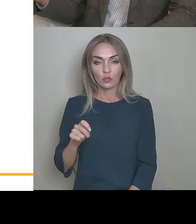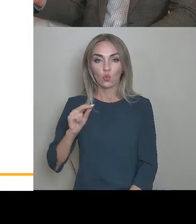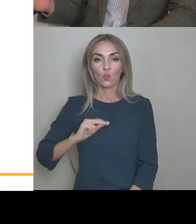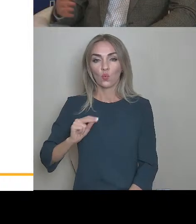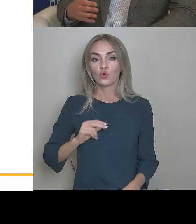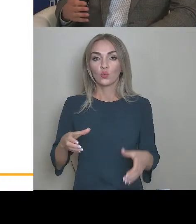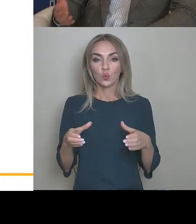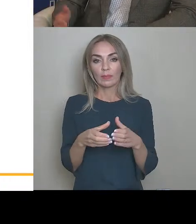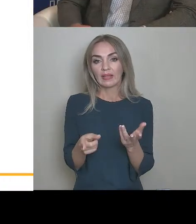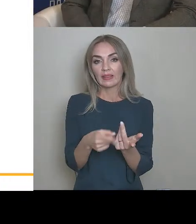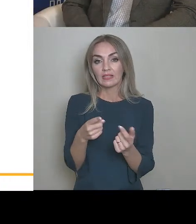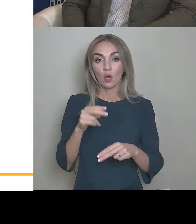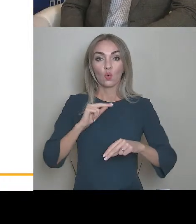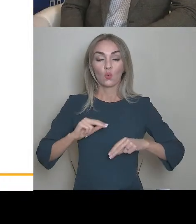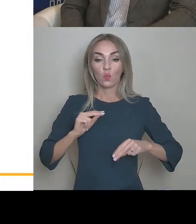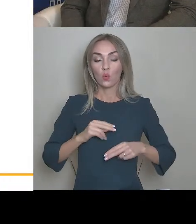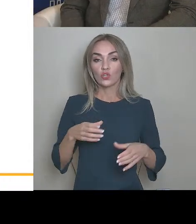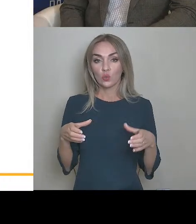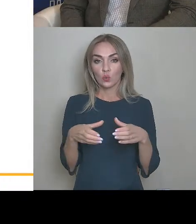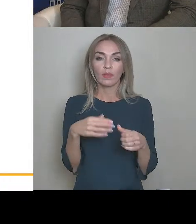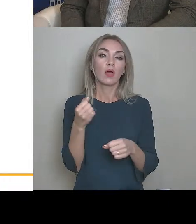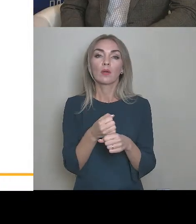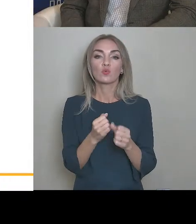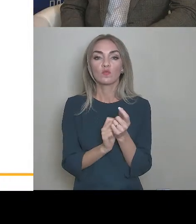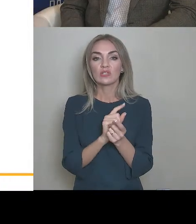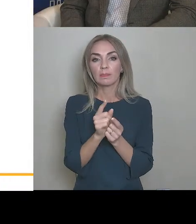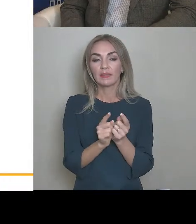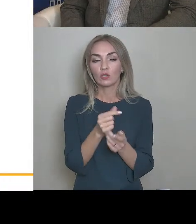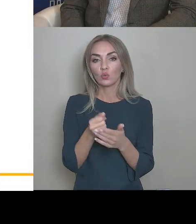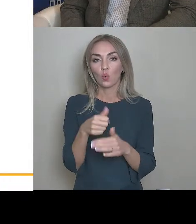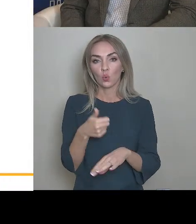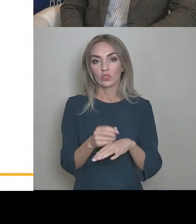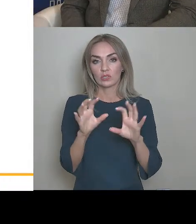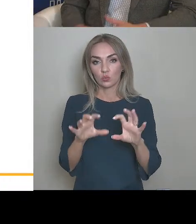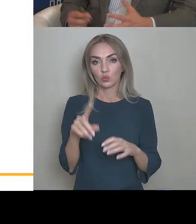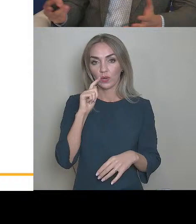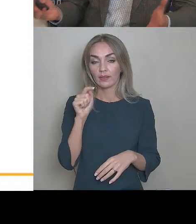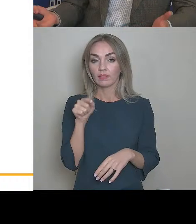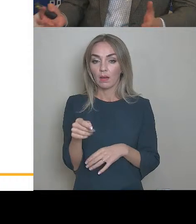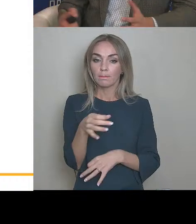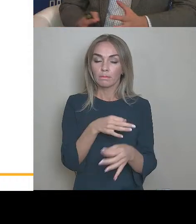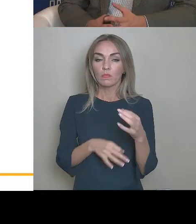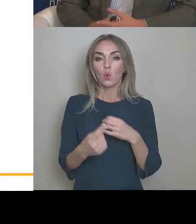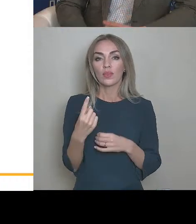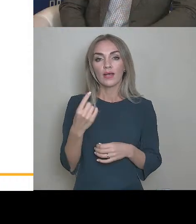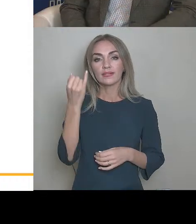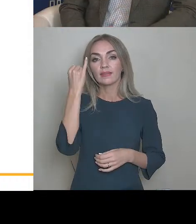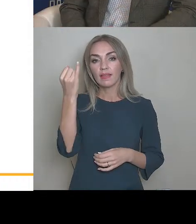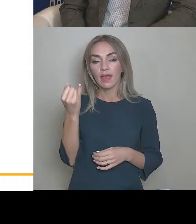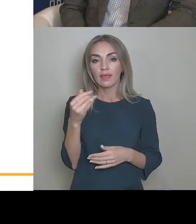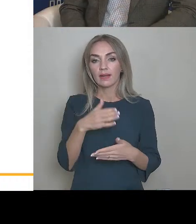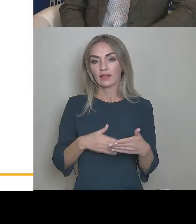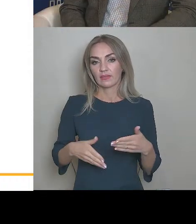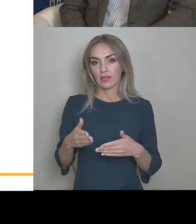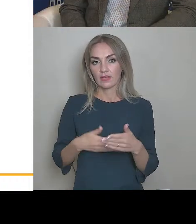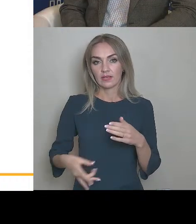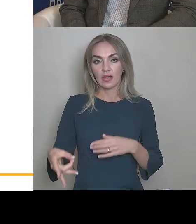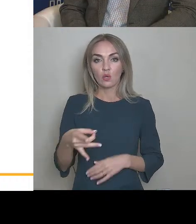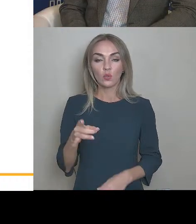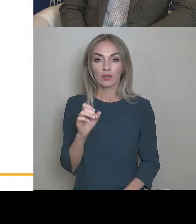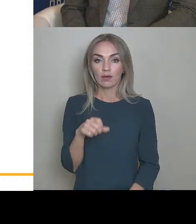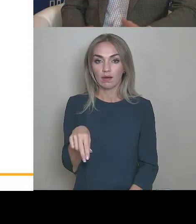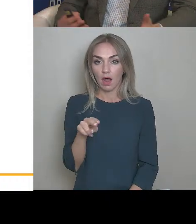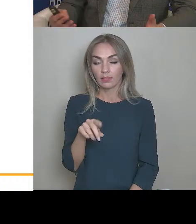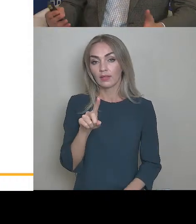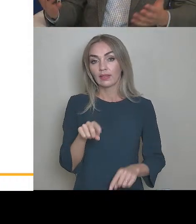is working, and the working group and a number of working groups which are developing the amendments to the Constitution of Ukraine. And they're discussing one of the